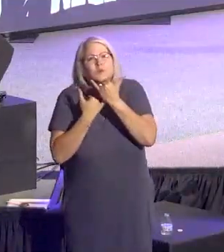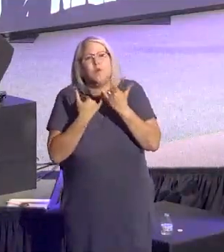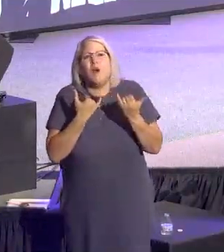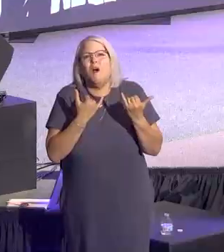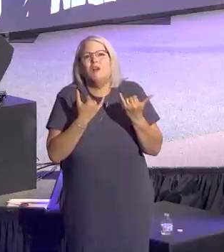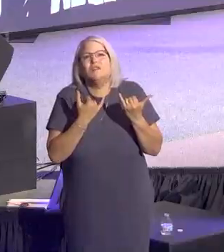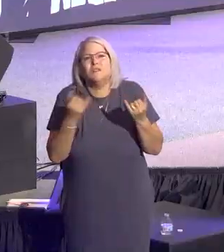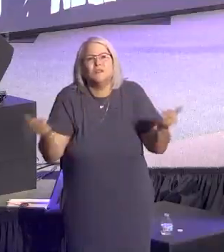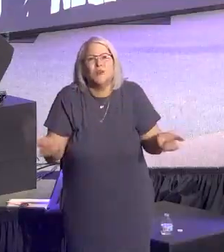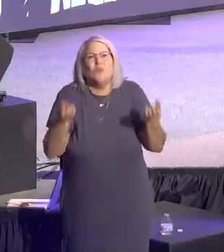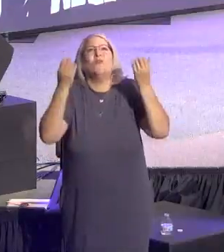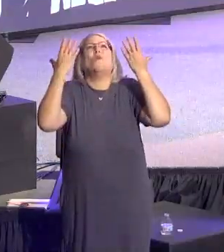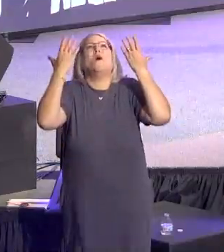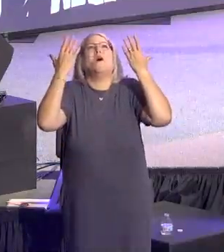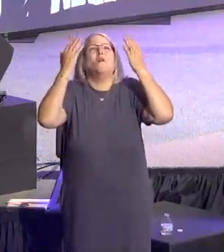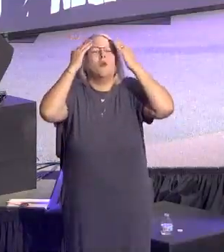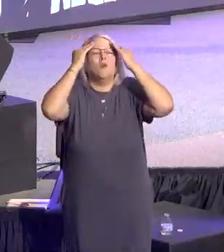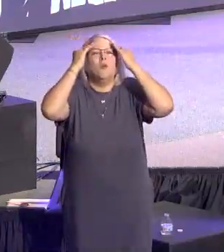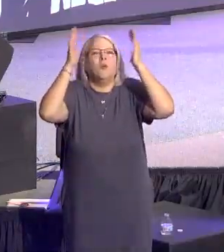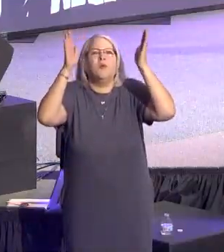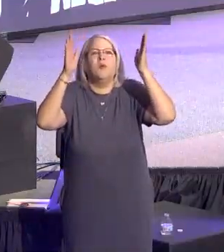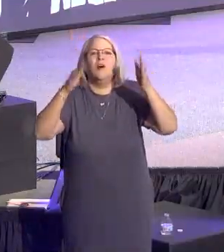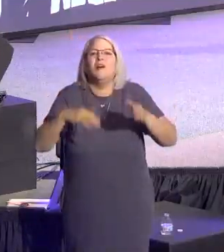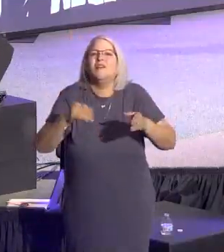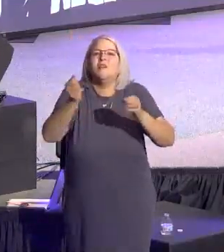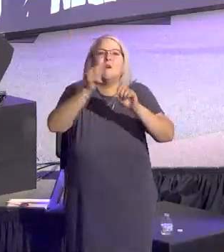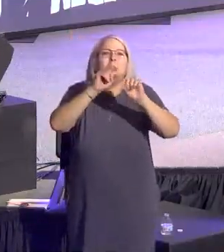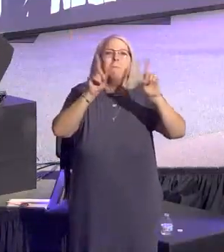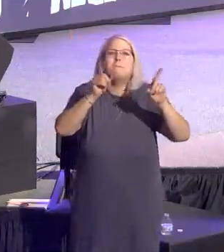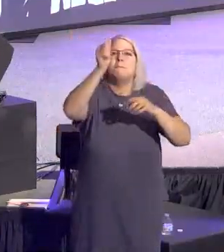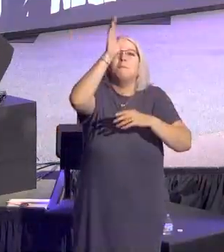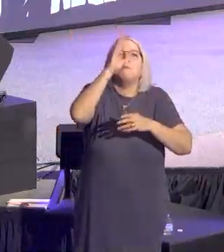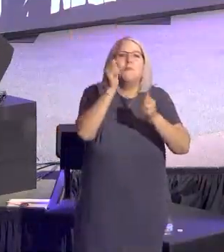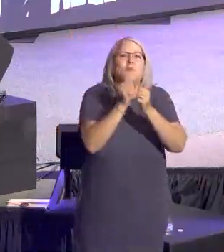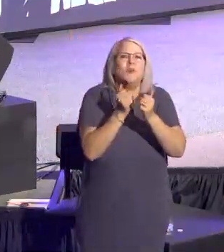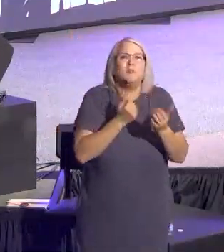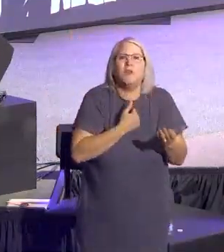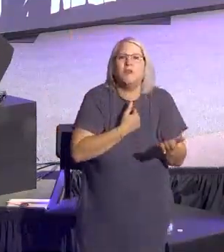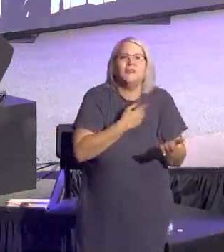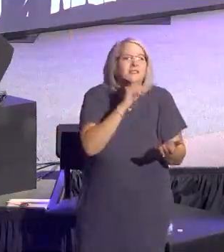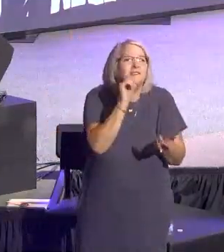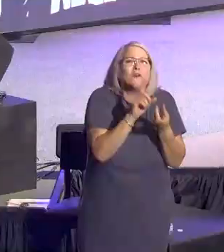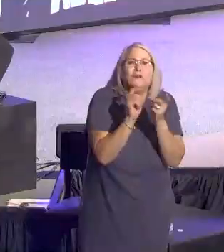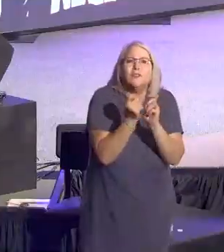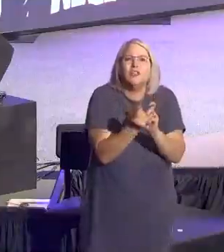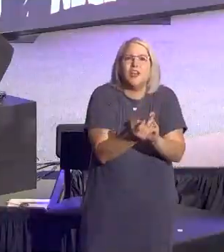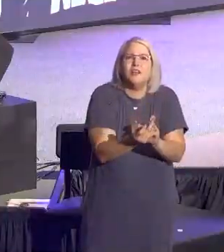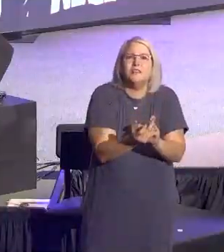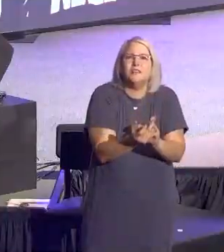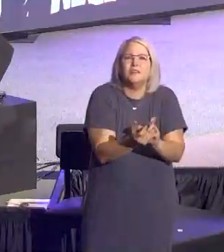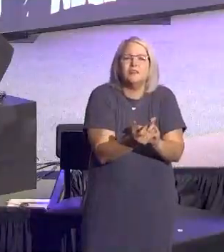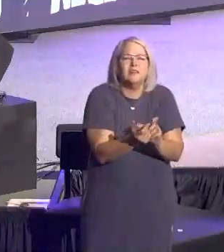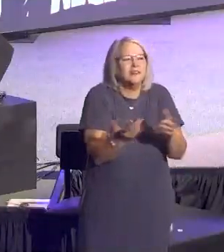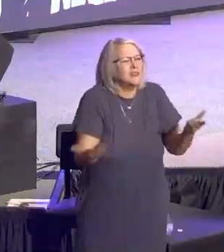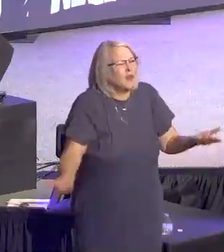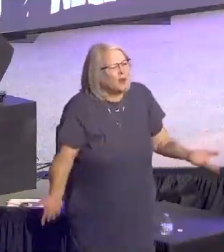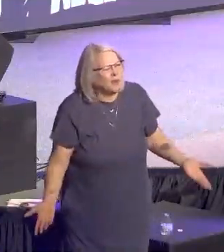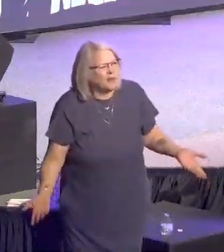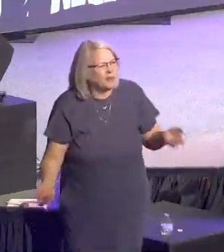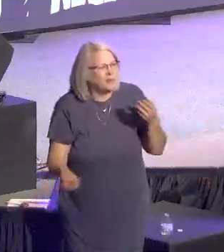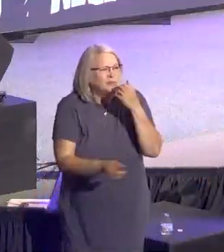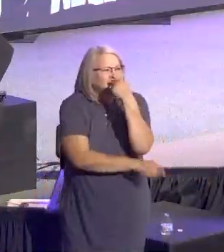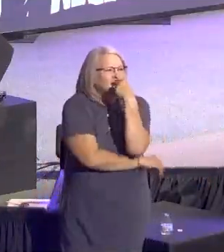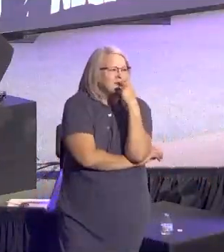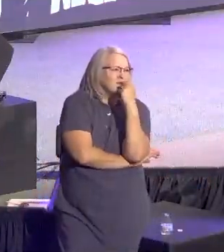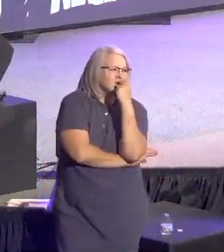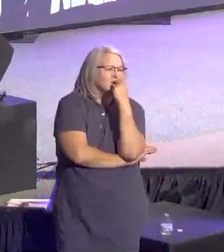the overwhelming sense God is with me, and that is not going to change. So how do I do what I do?